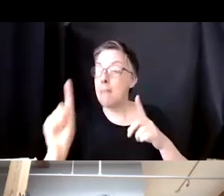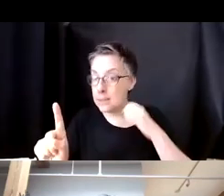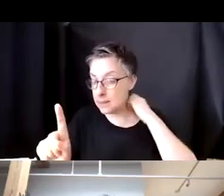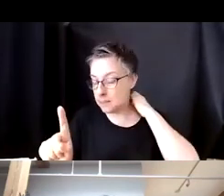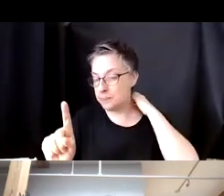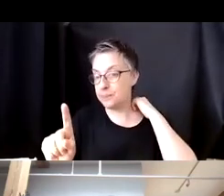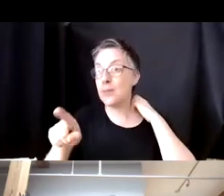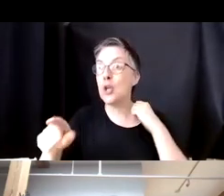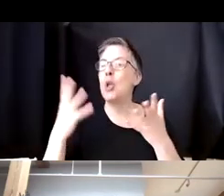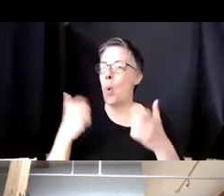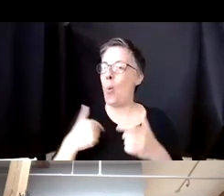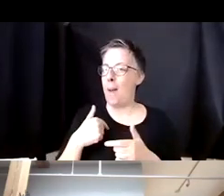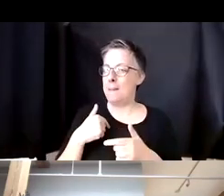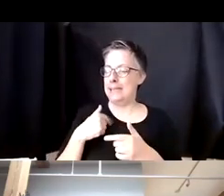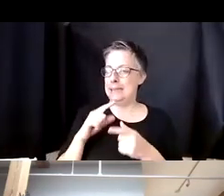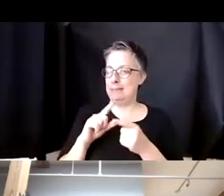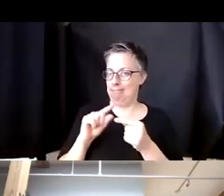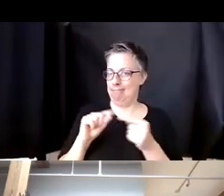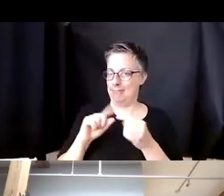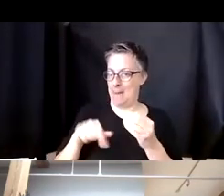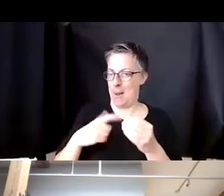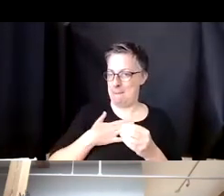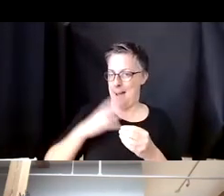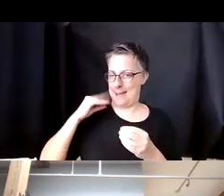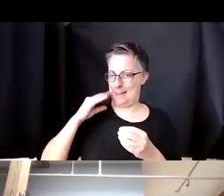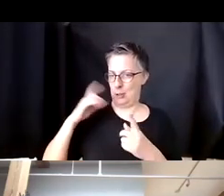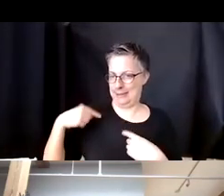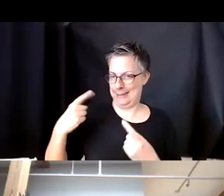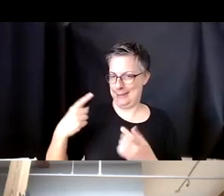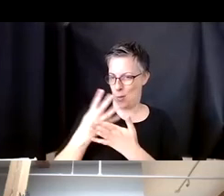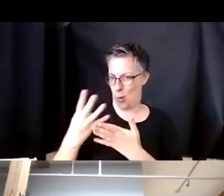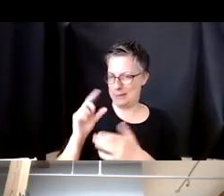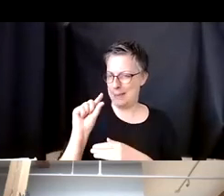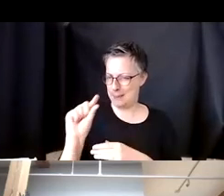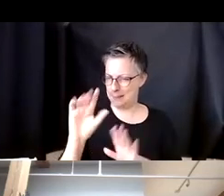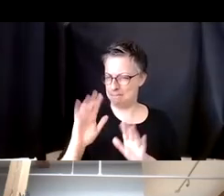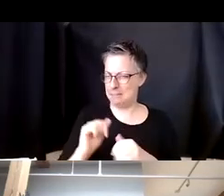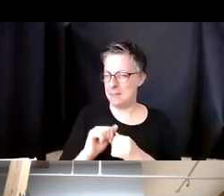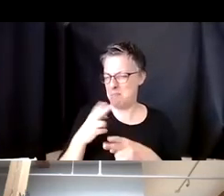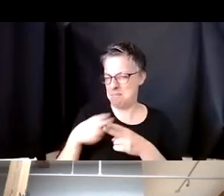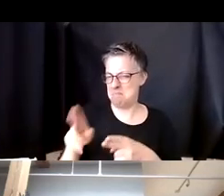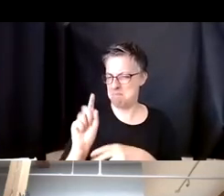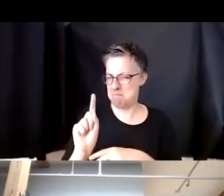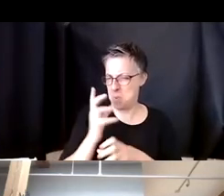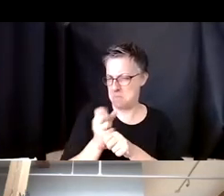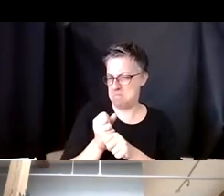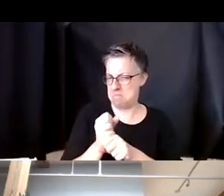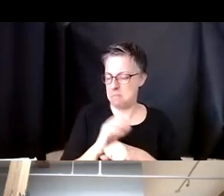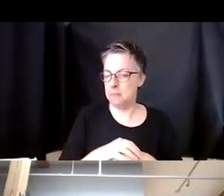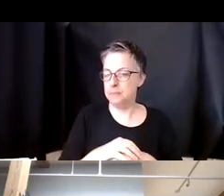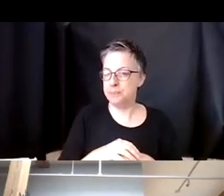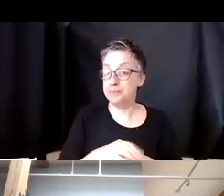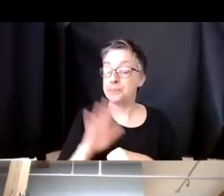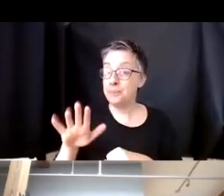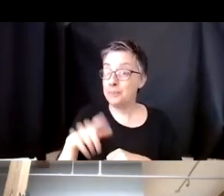you did want me to talk about my experience over the last 4 weeks a little bit. And so I'll keep that brief. But what I have